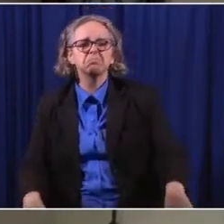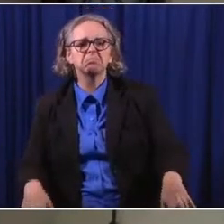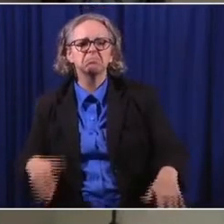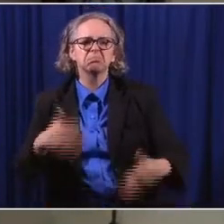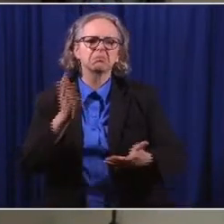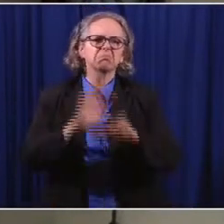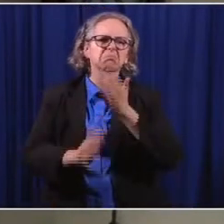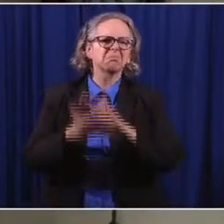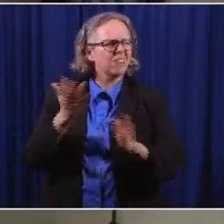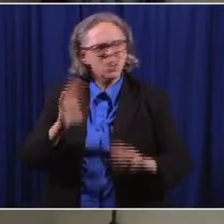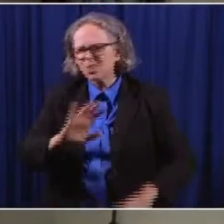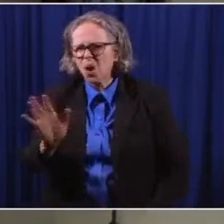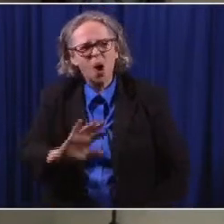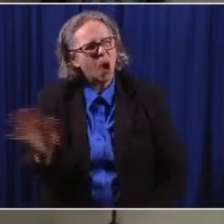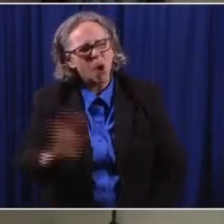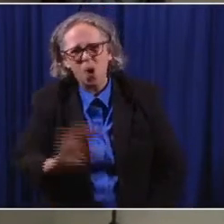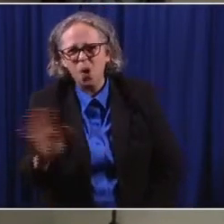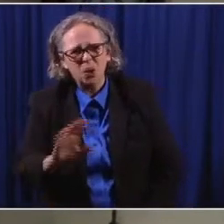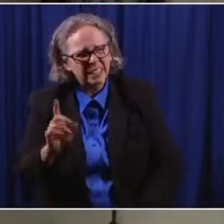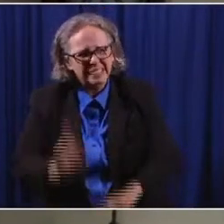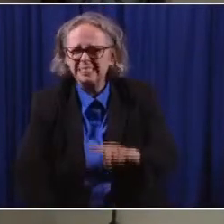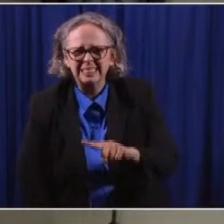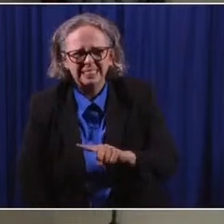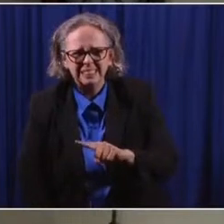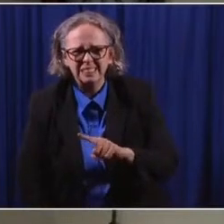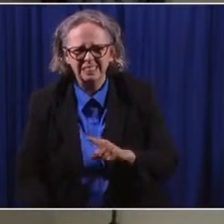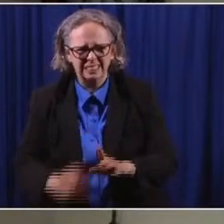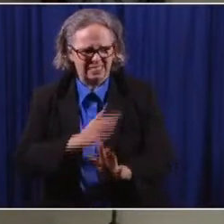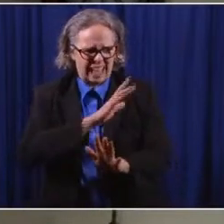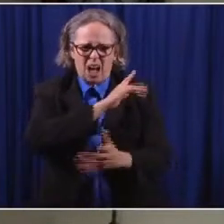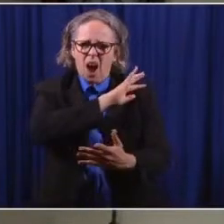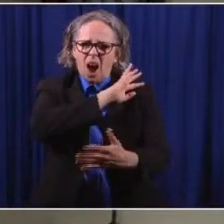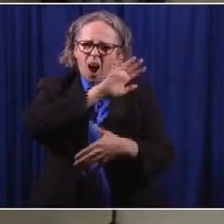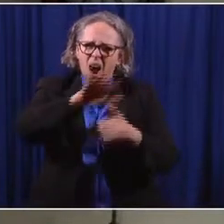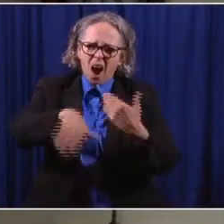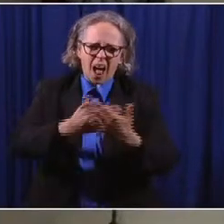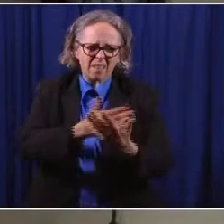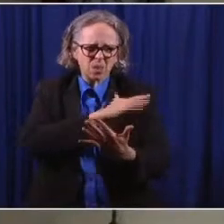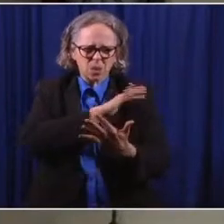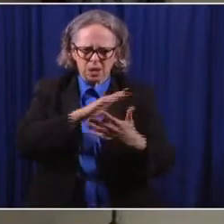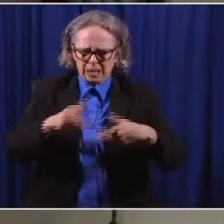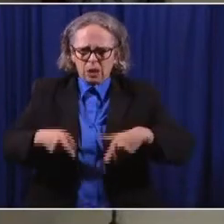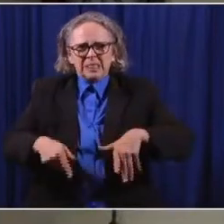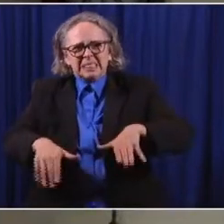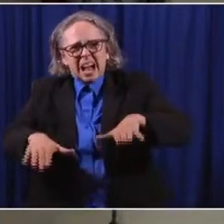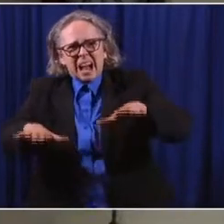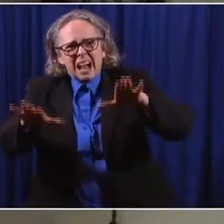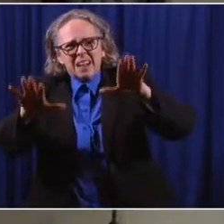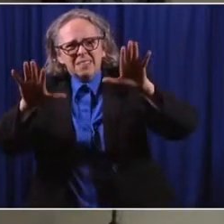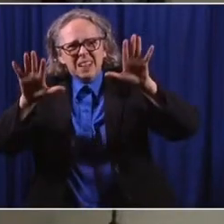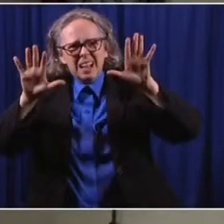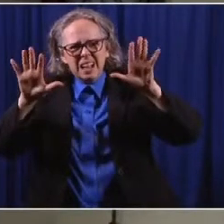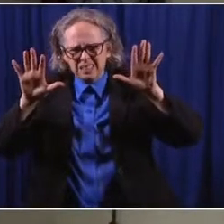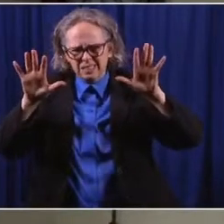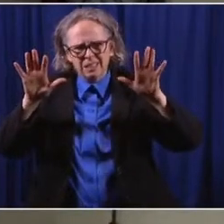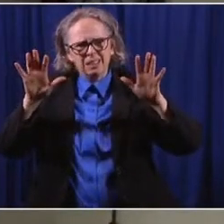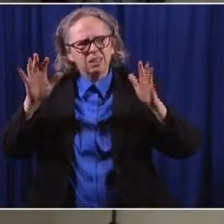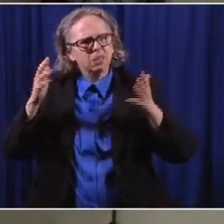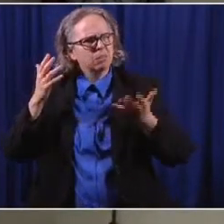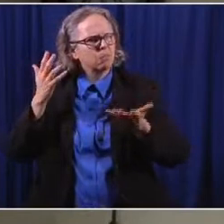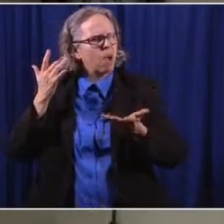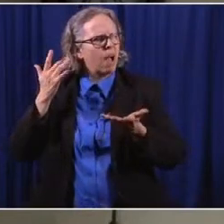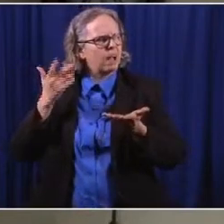at the sacrifices that Ohioans are making, the wearing of the mask, the keeping the distance,